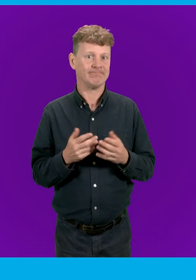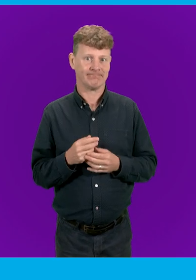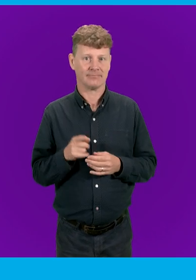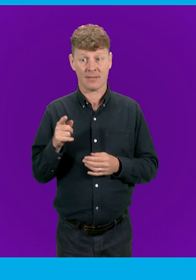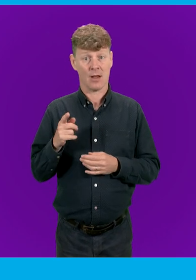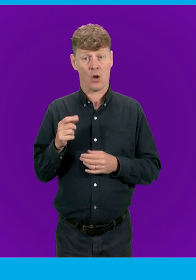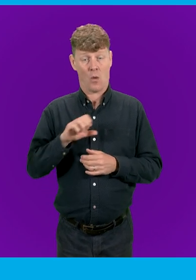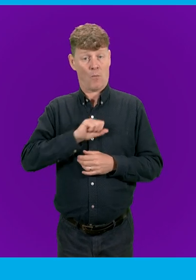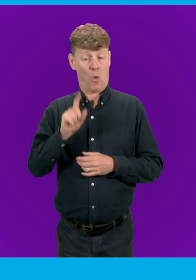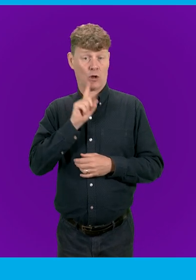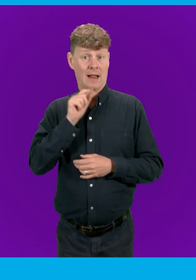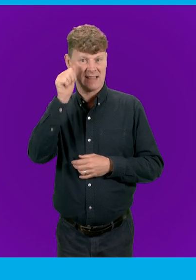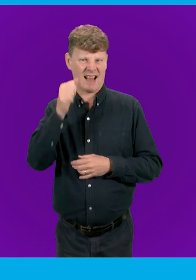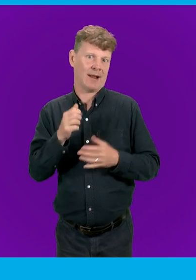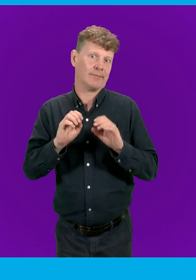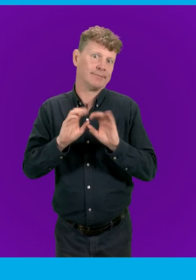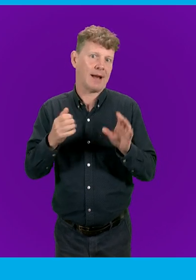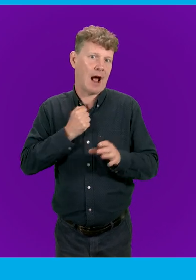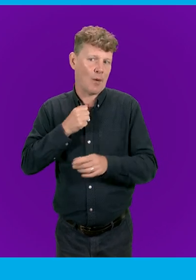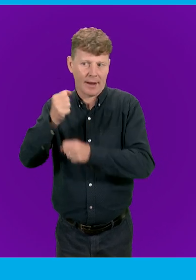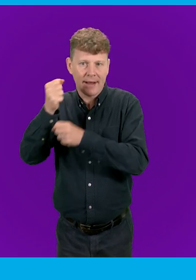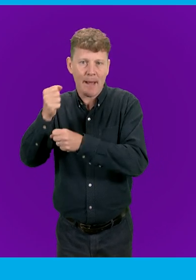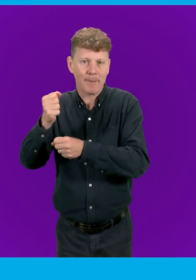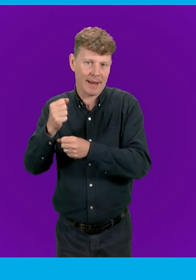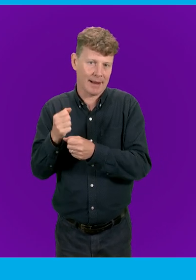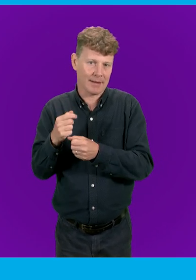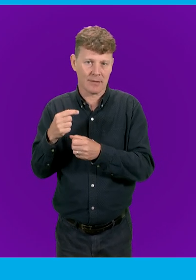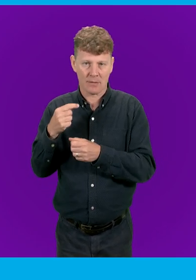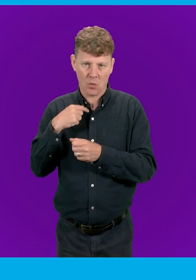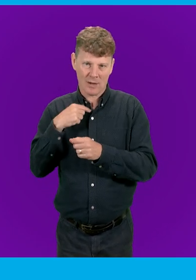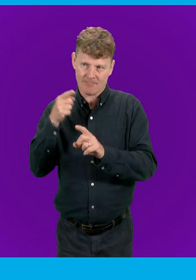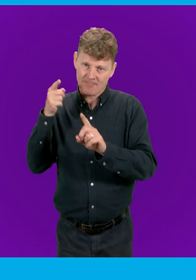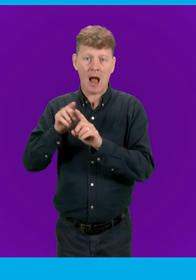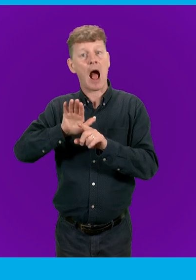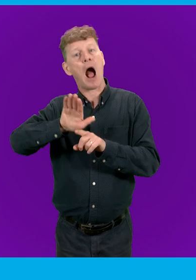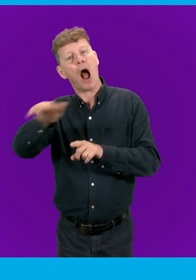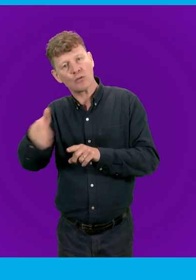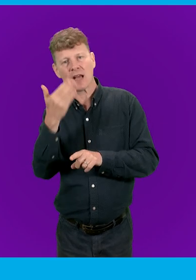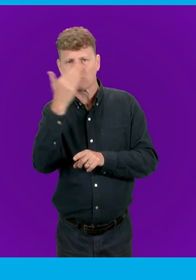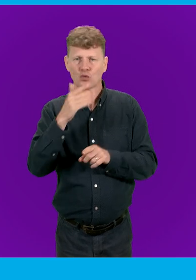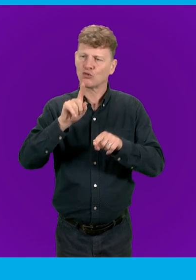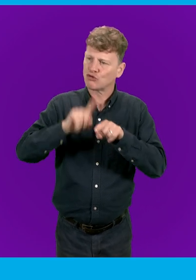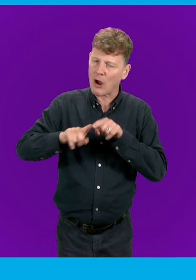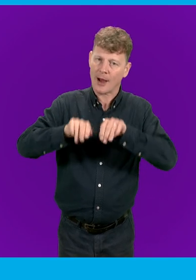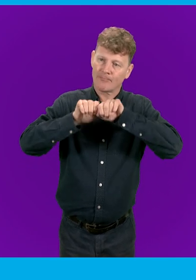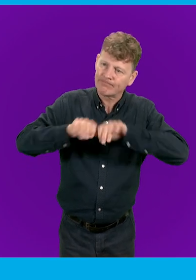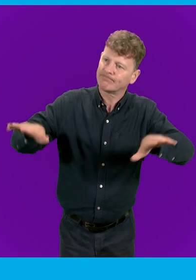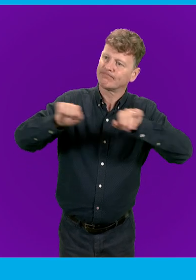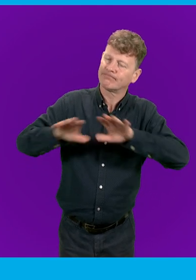Girls Can, because obviously in our campaign we're talking about where outside of schools we can try and spread this message and how.